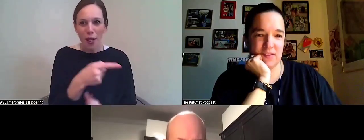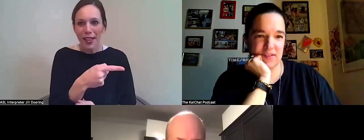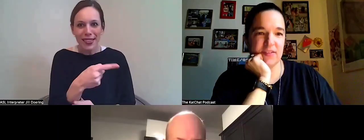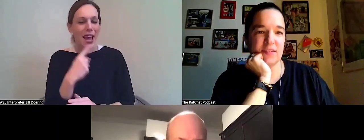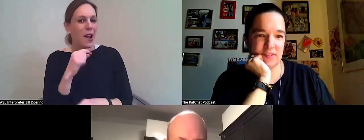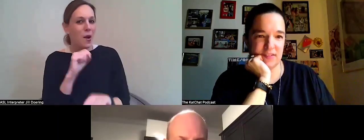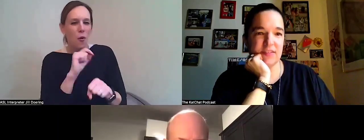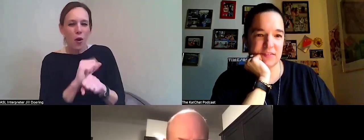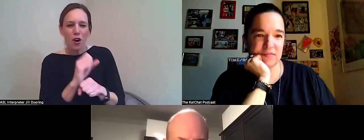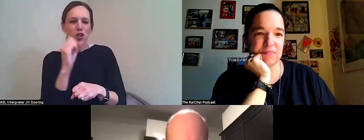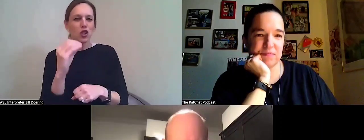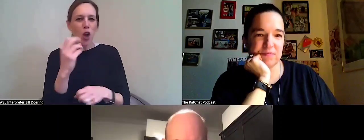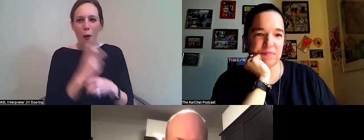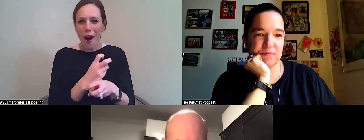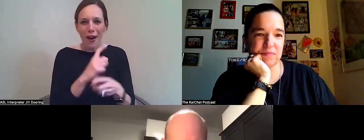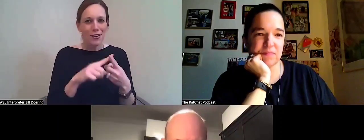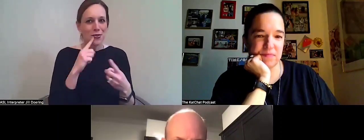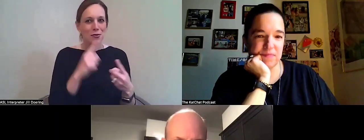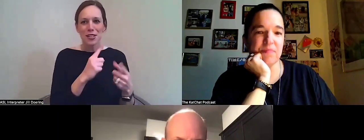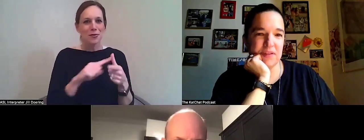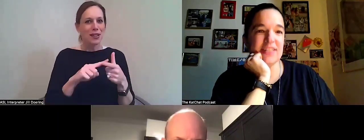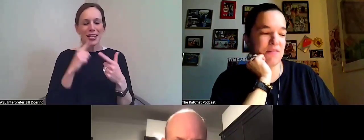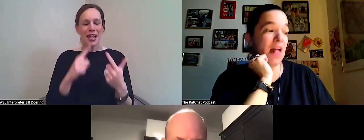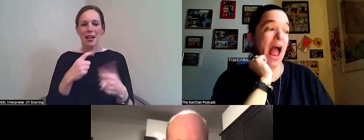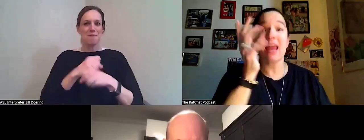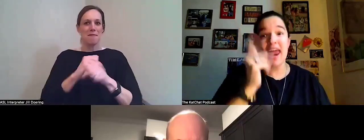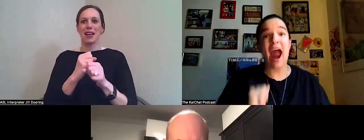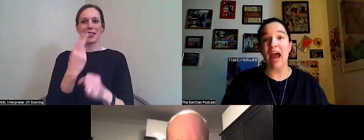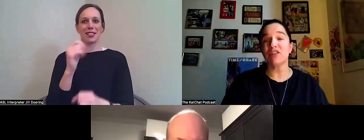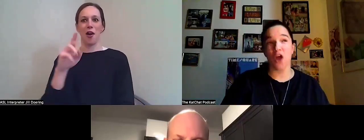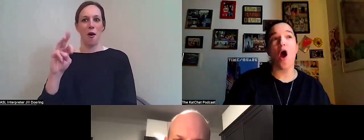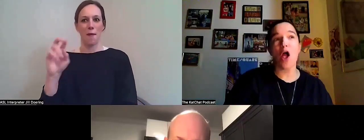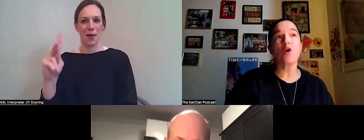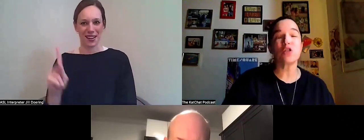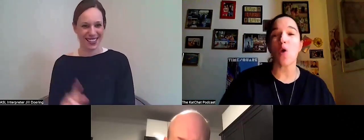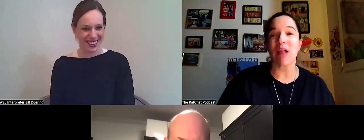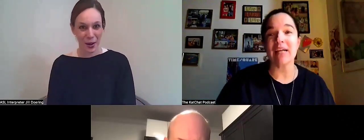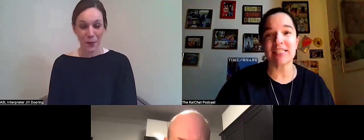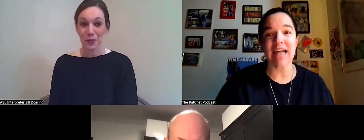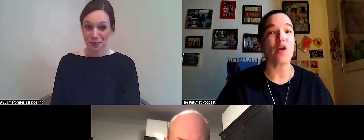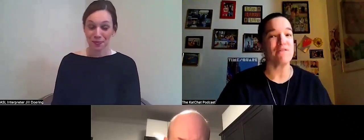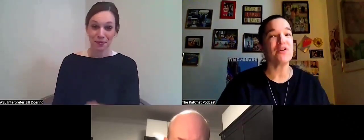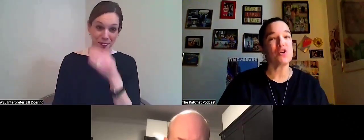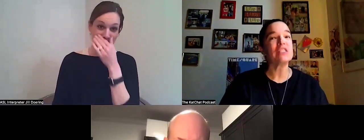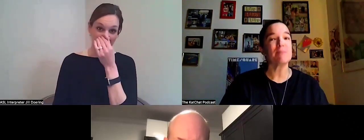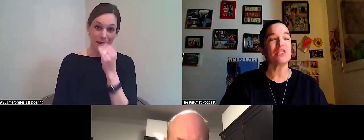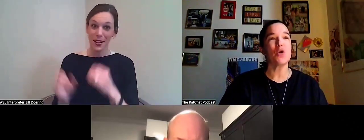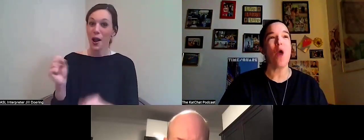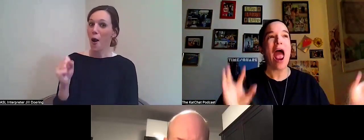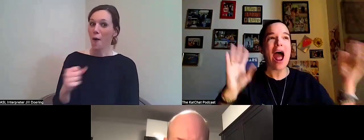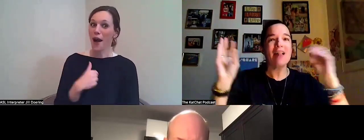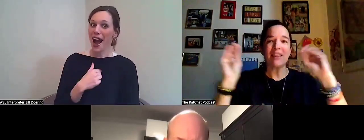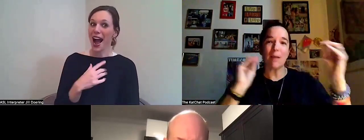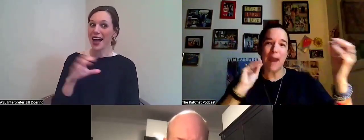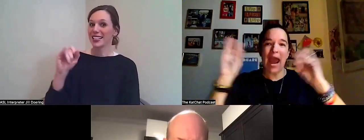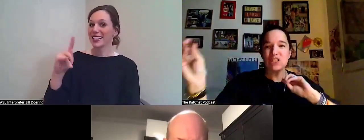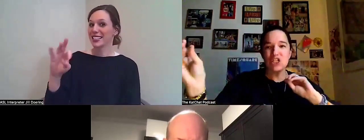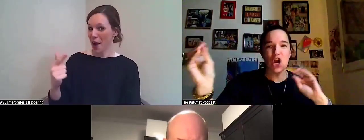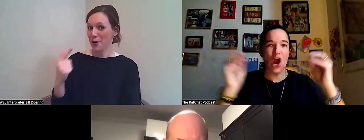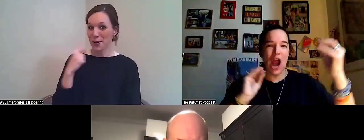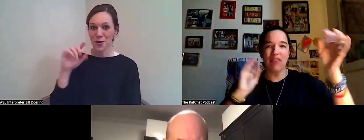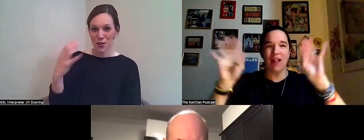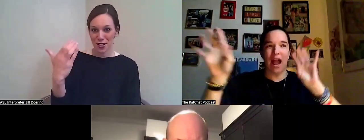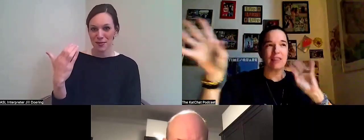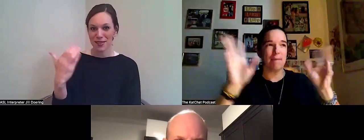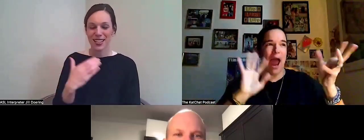deliver everything to the Hallmark audience. Yeah, I also like scouting recruitment too. I like the